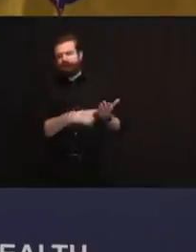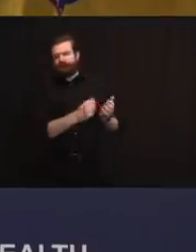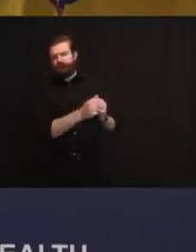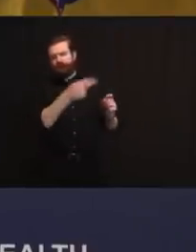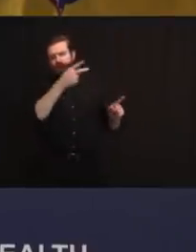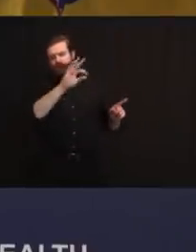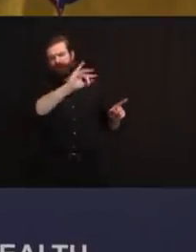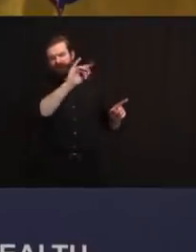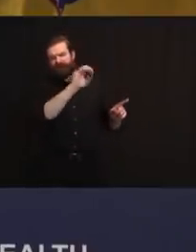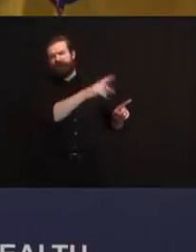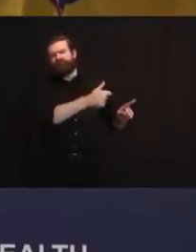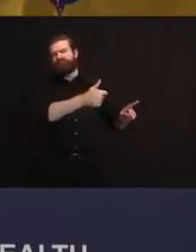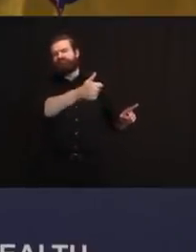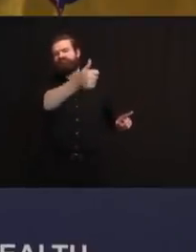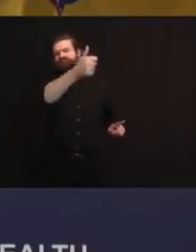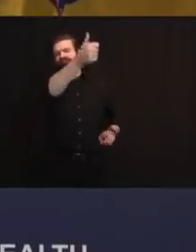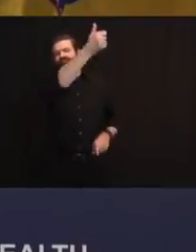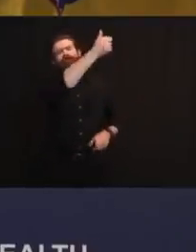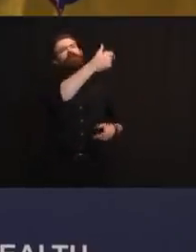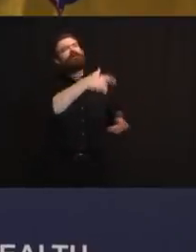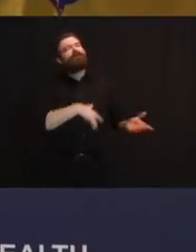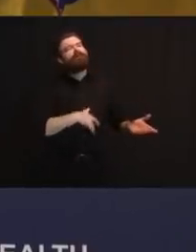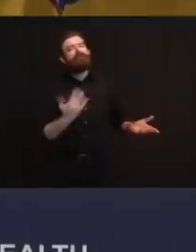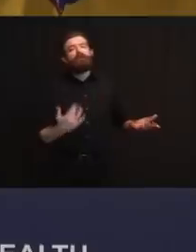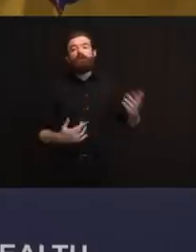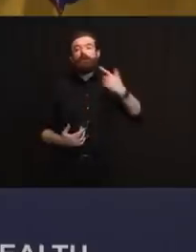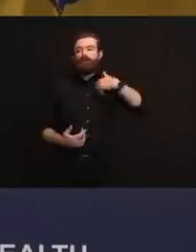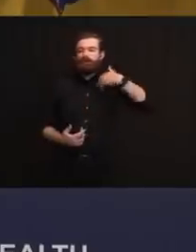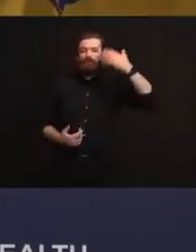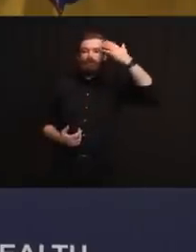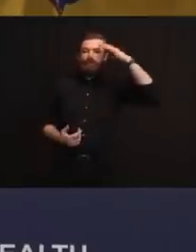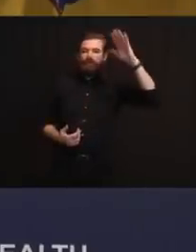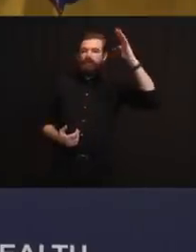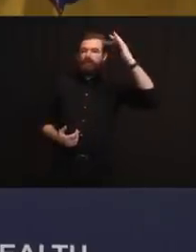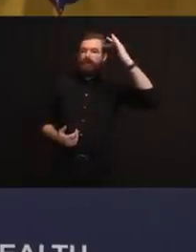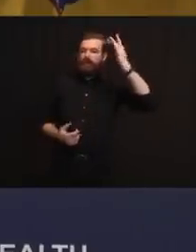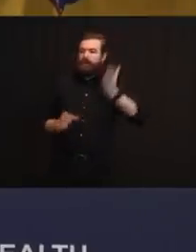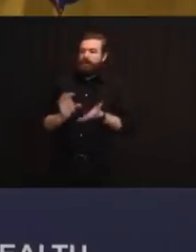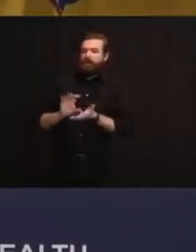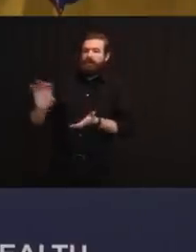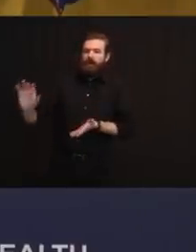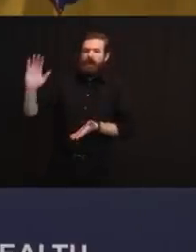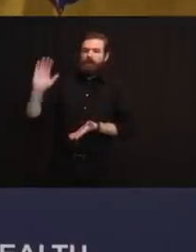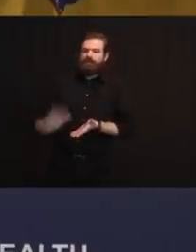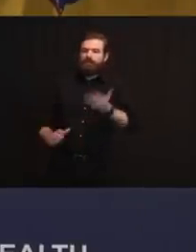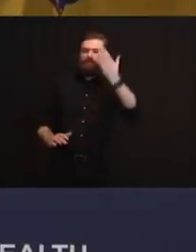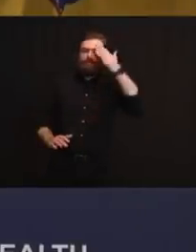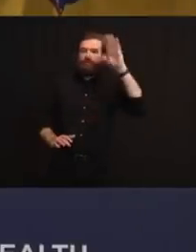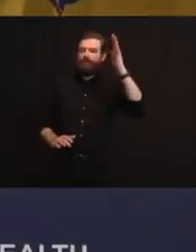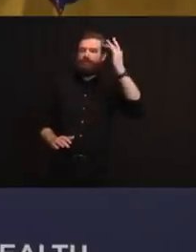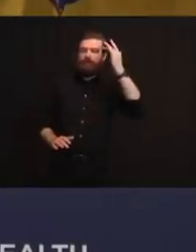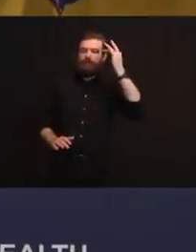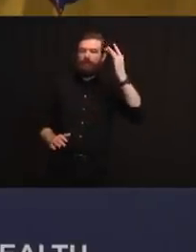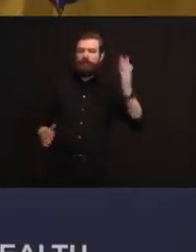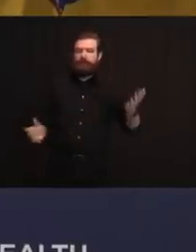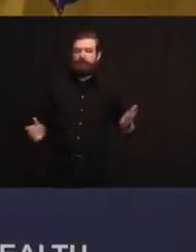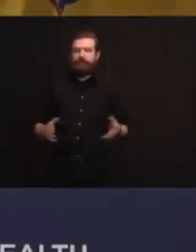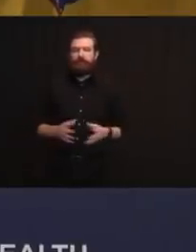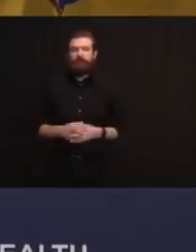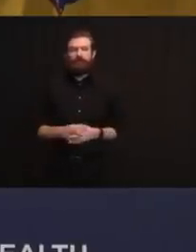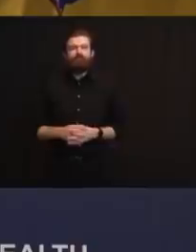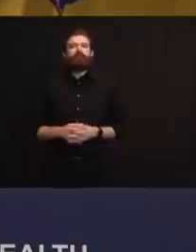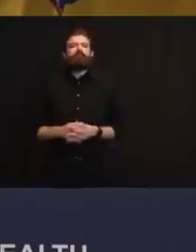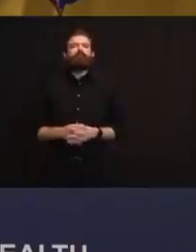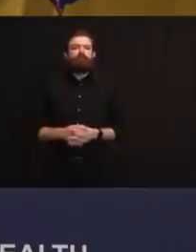to Stefan Bancel, the CEO of Moderna, so I can't speak for the Moderna side of the house, but Pfizer said to